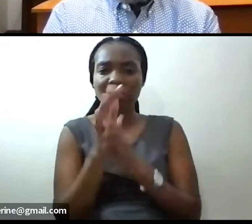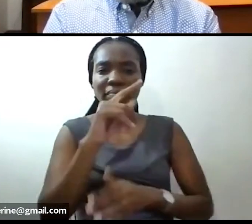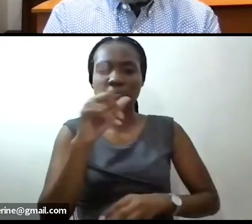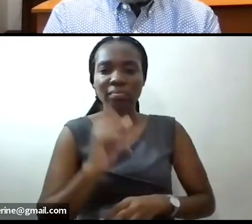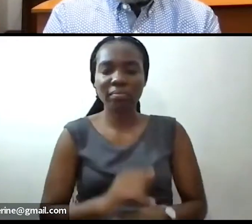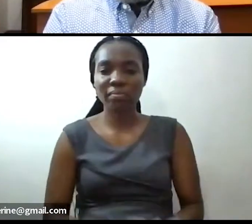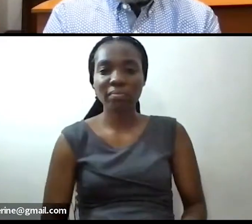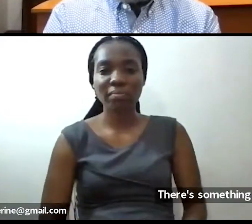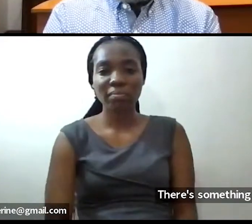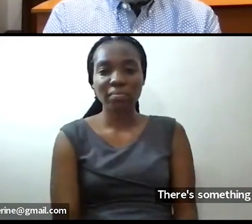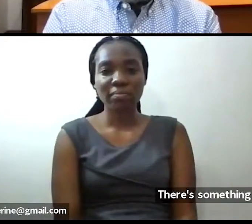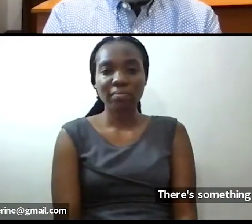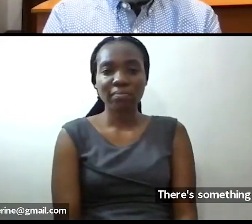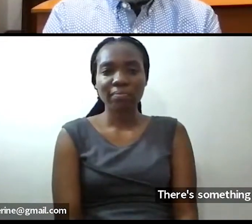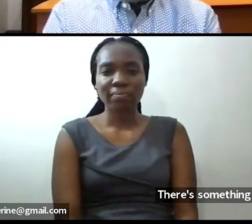Where